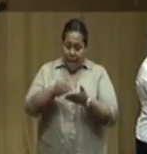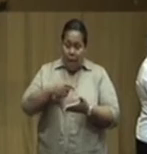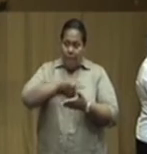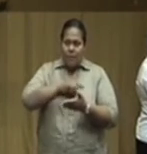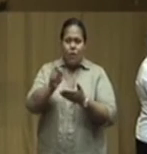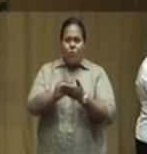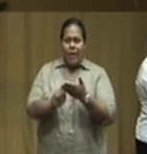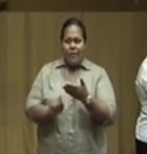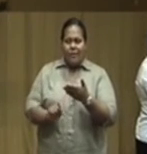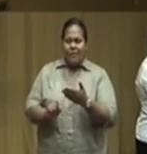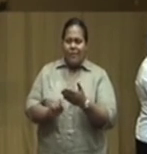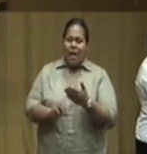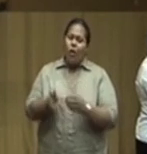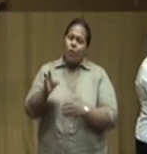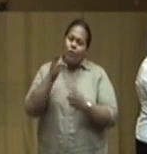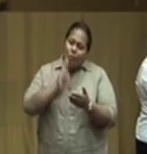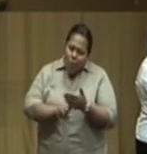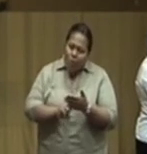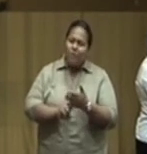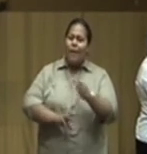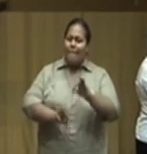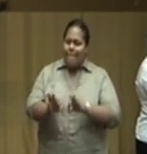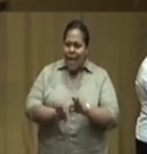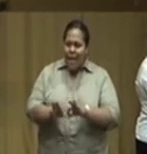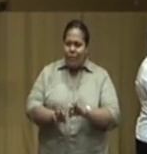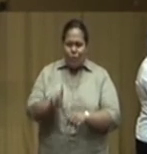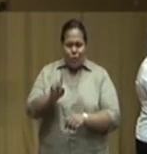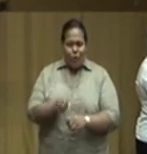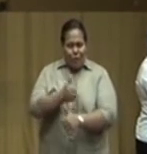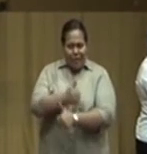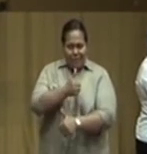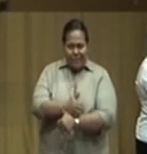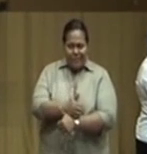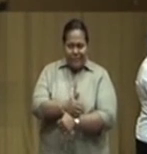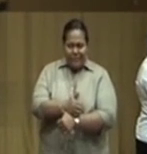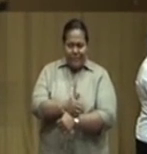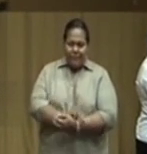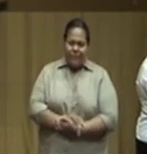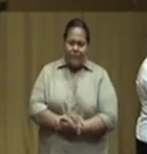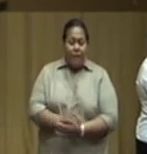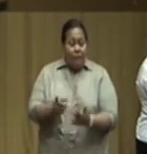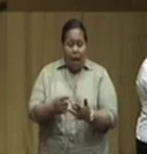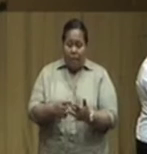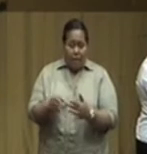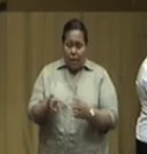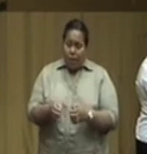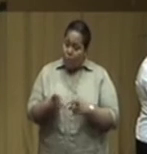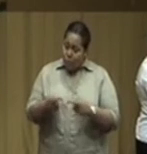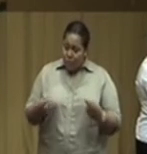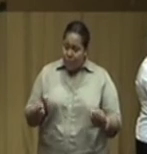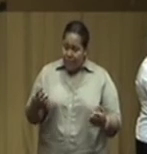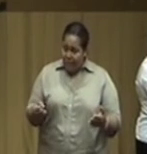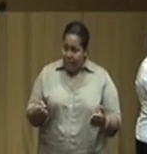our reports and the plan that we have to do in the assignments. They have other materials, they have